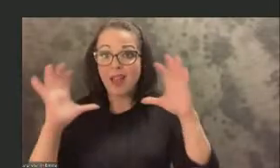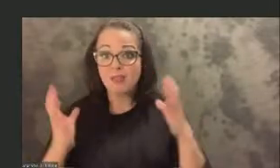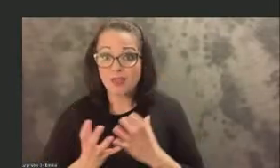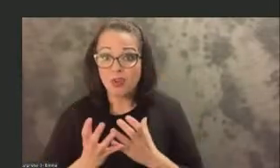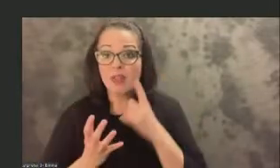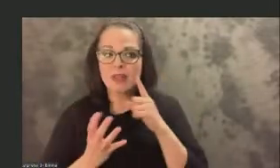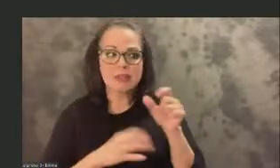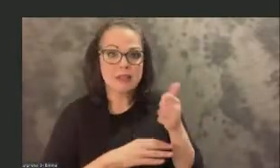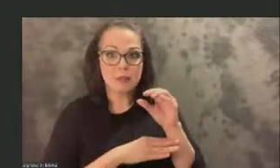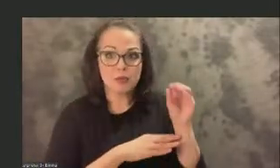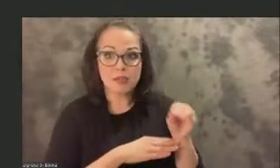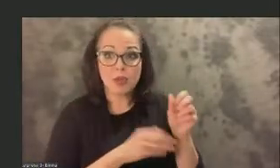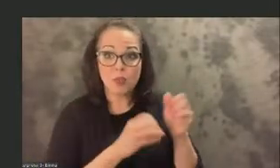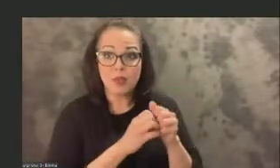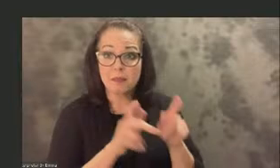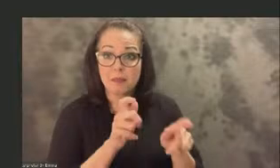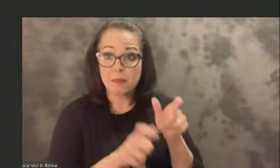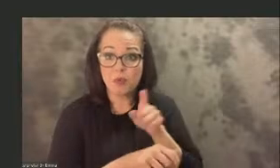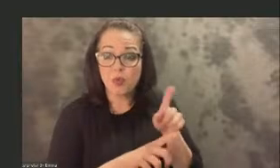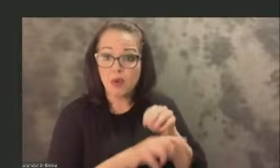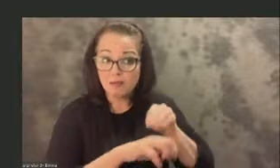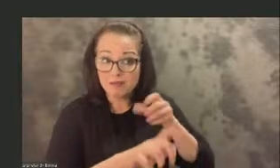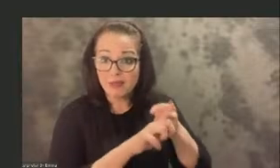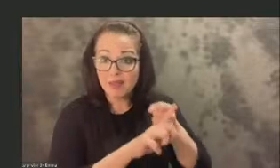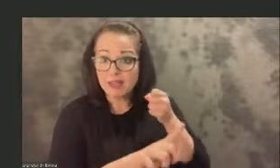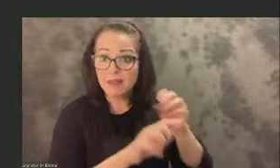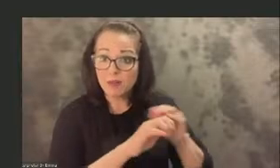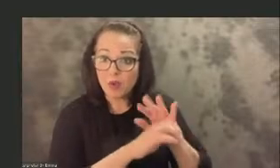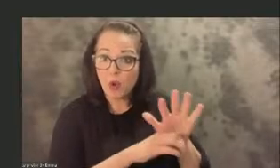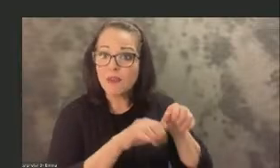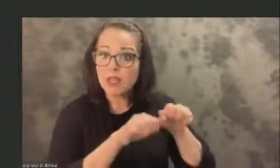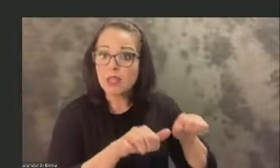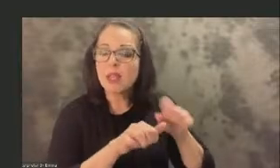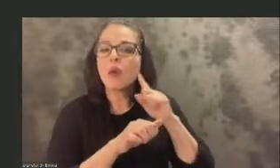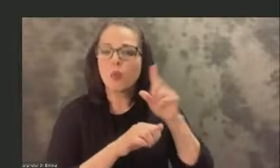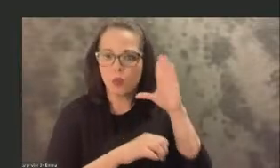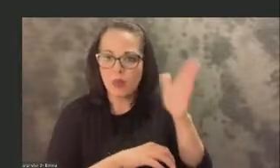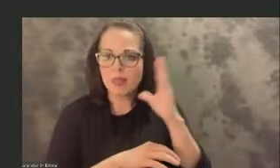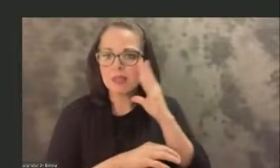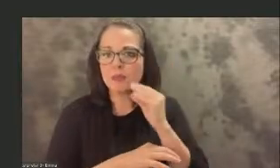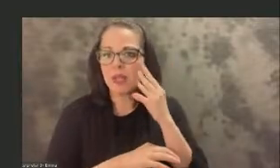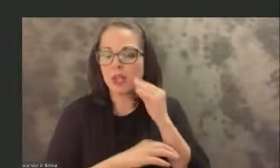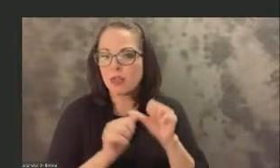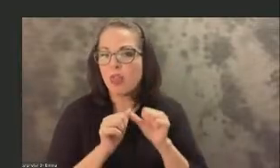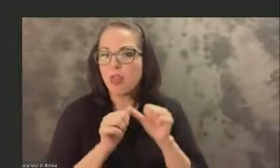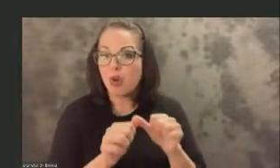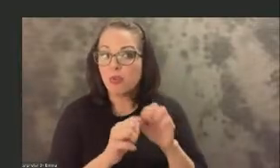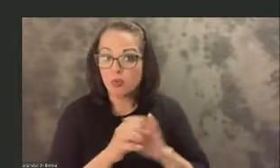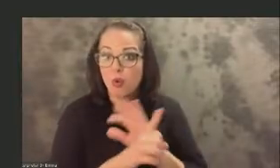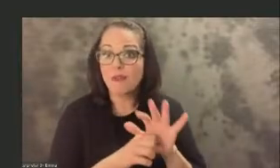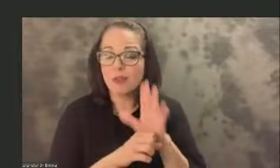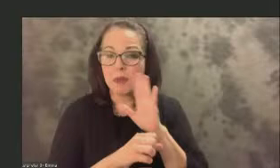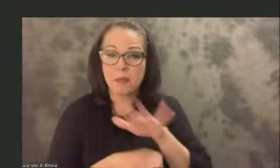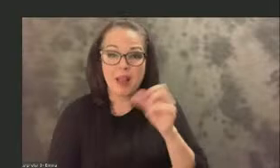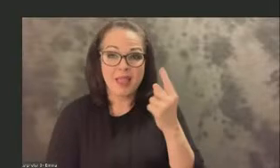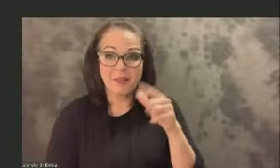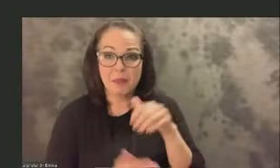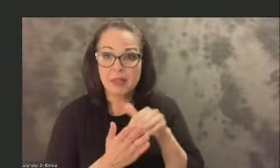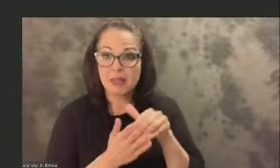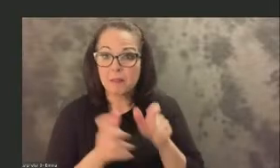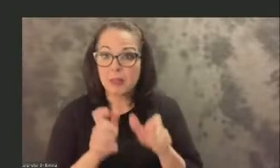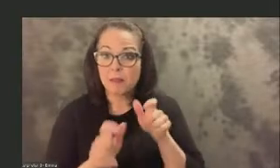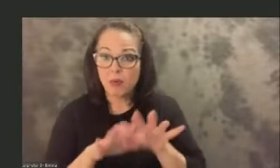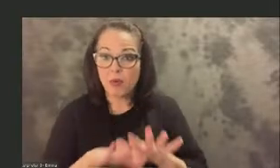who are infected with COVID-19 will experience long COVID symptoms. That's currently over 11 million people in the United